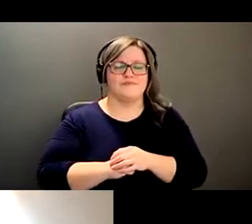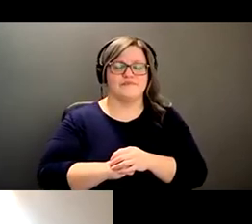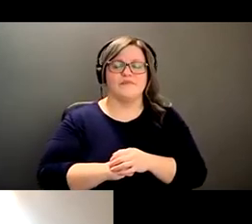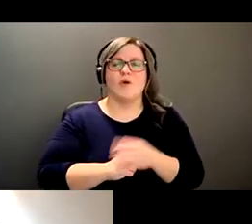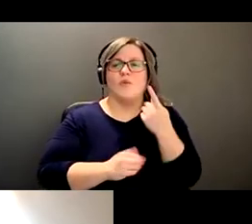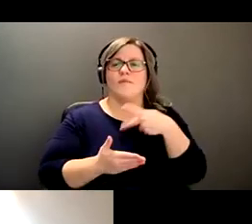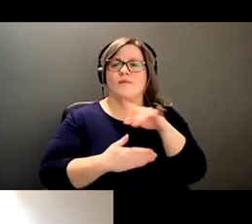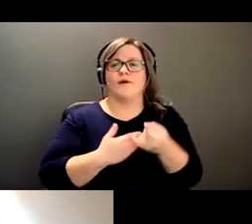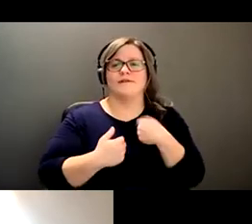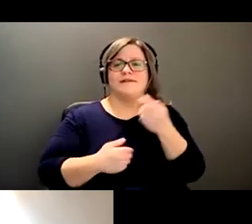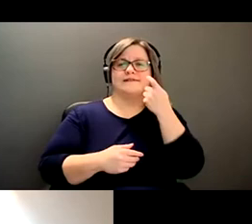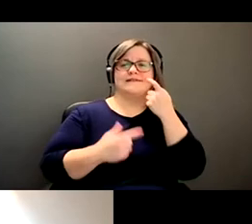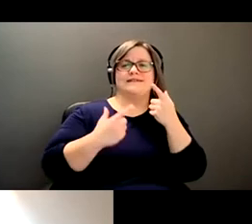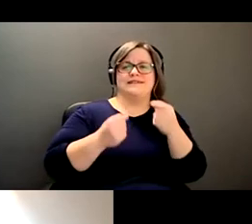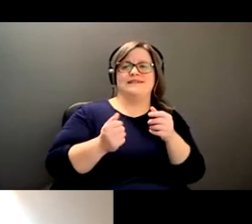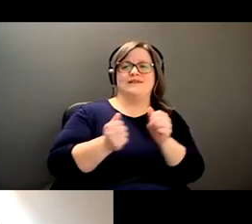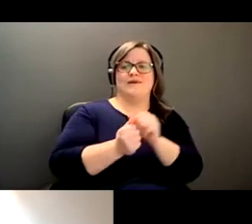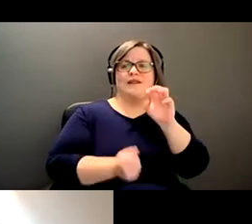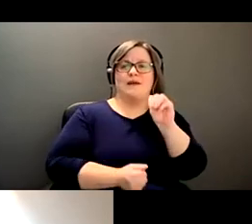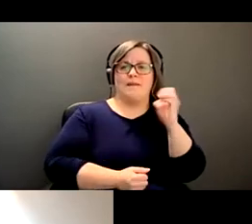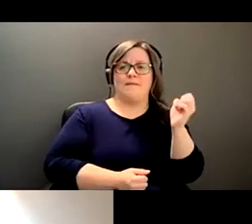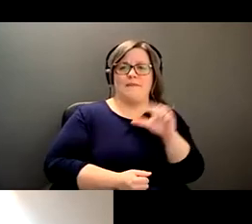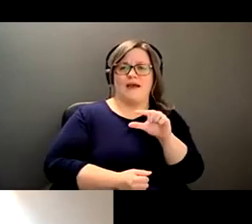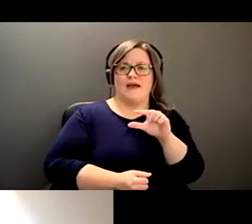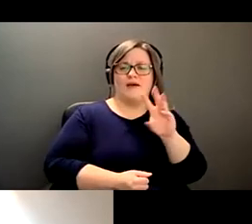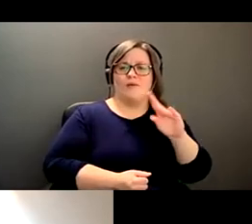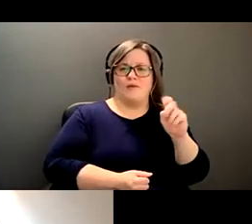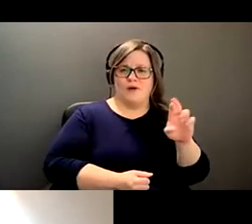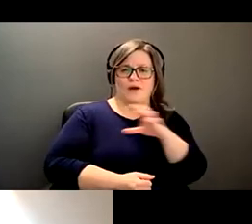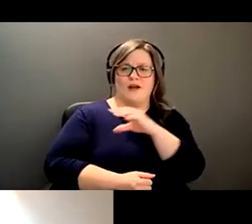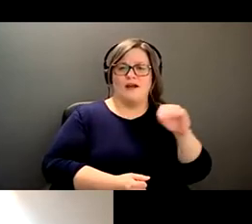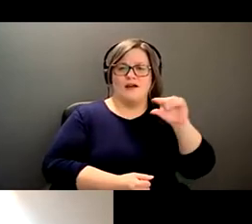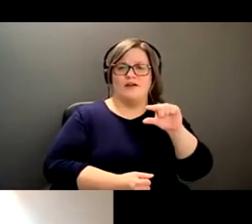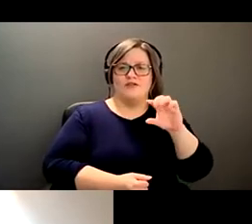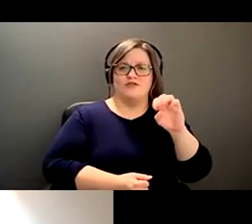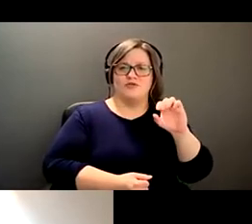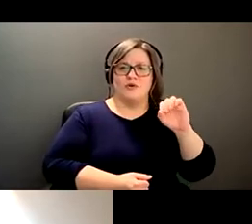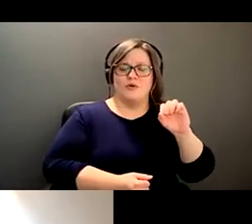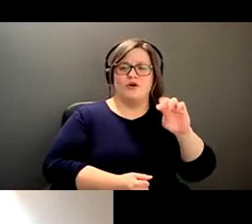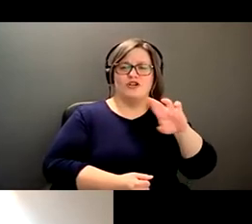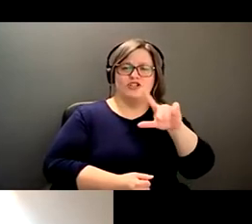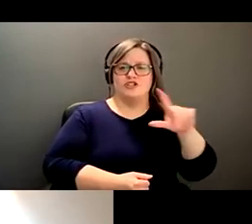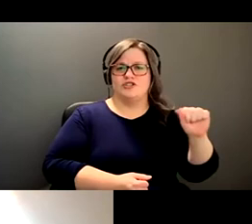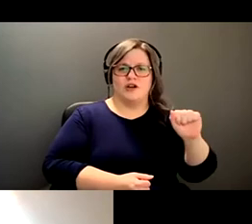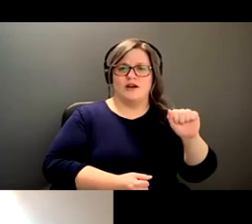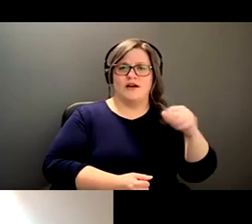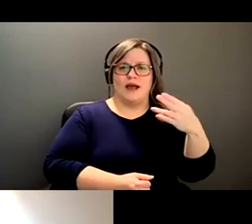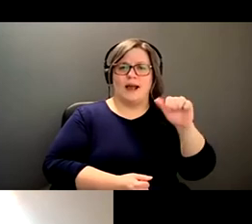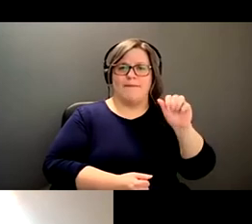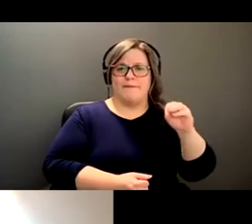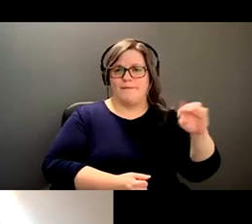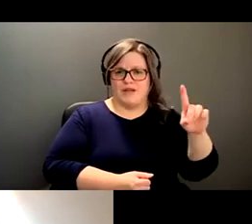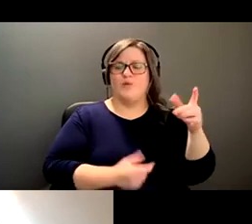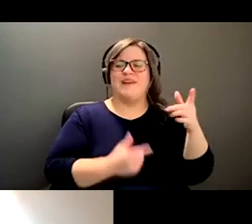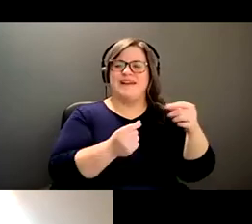Walker and Georgia Hammond here. It's like a public online